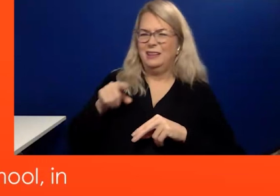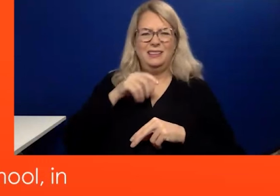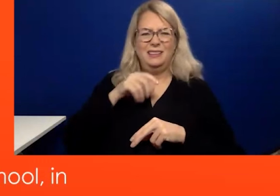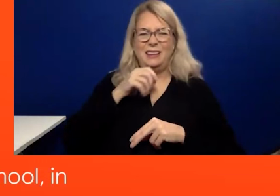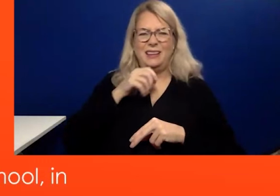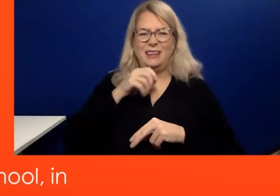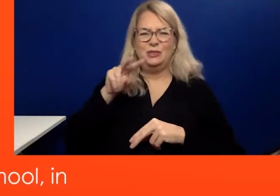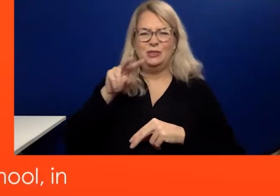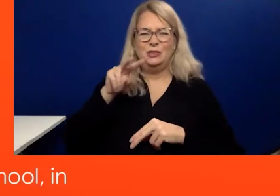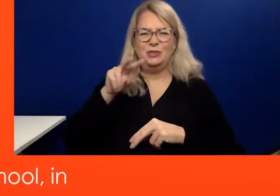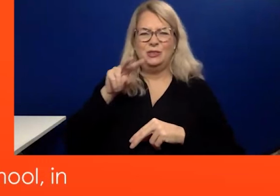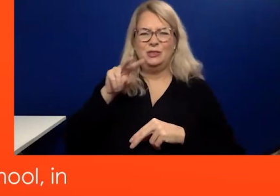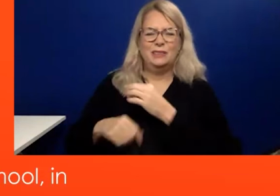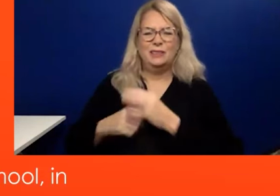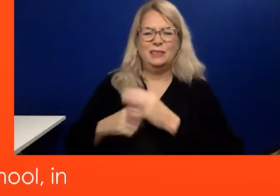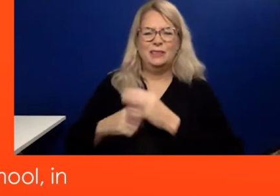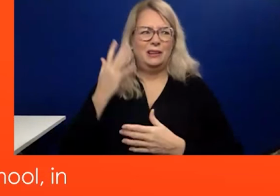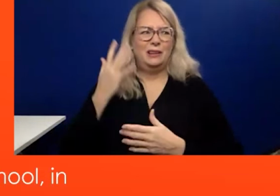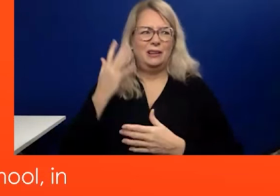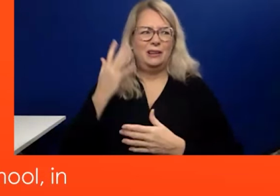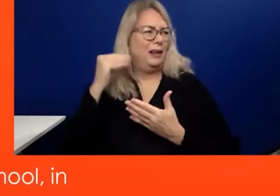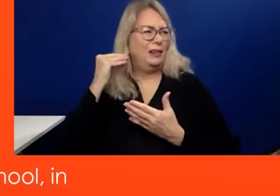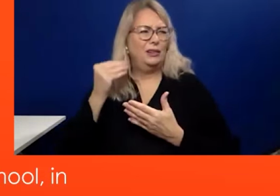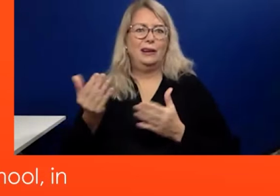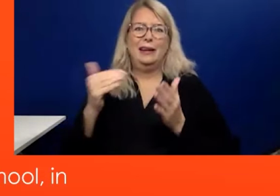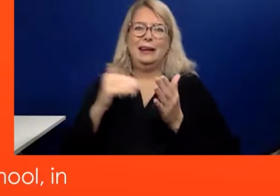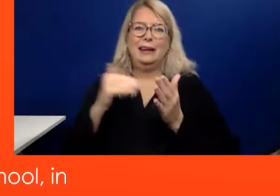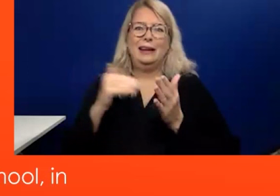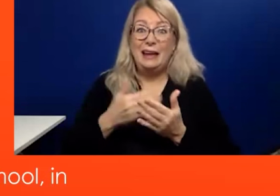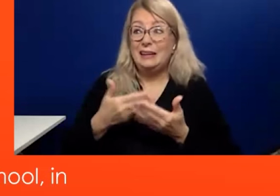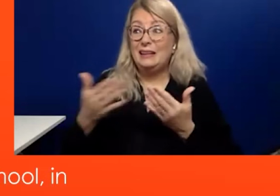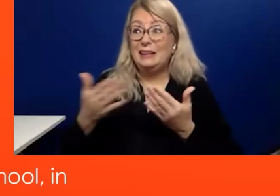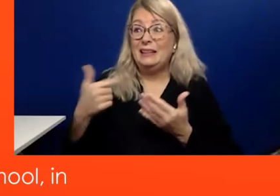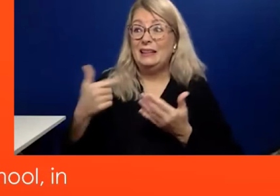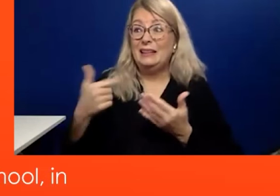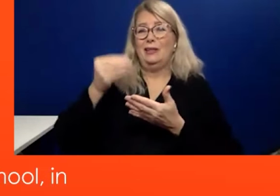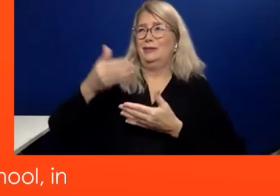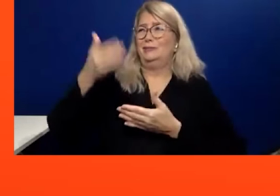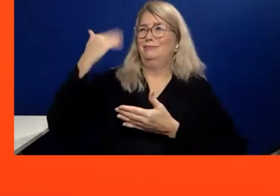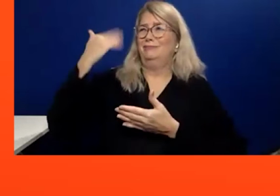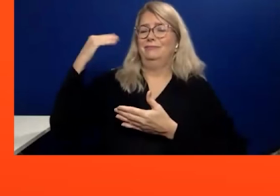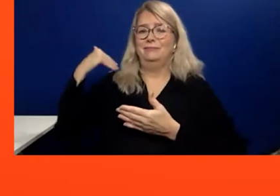Why am I learning about these things that I covered 10 years ago, right? They become demotivated and they leave.